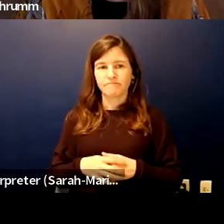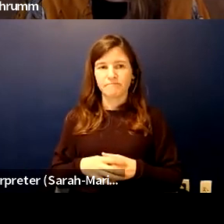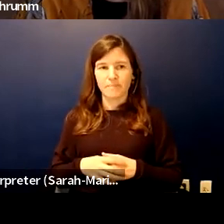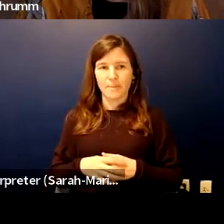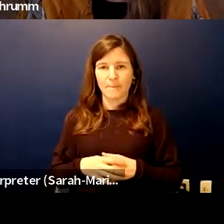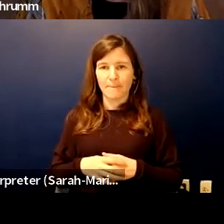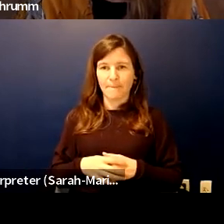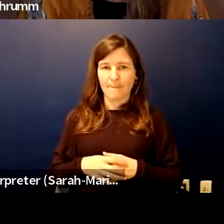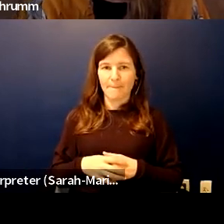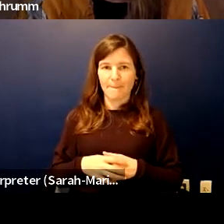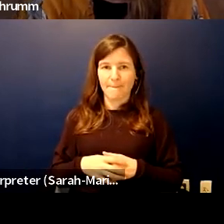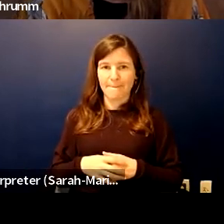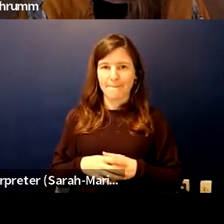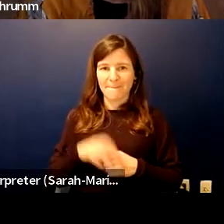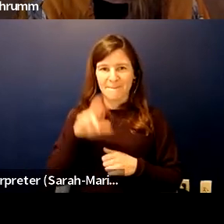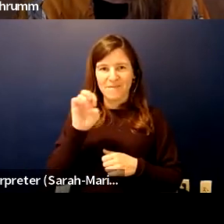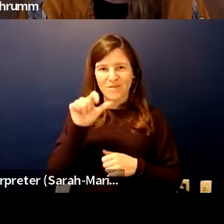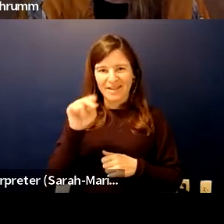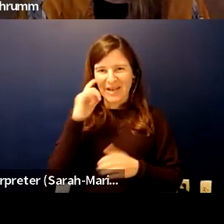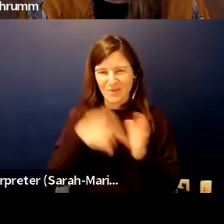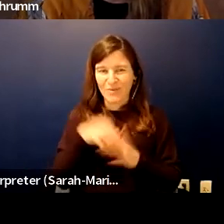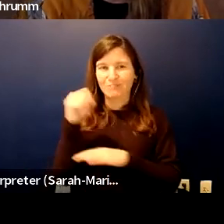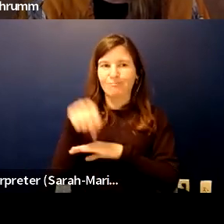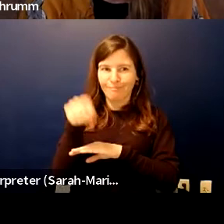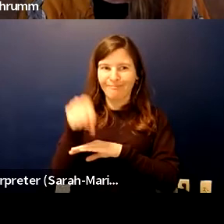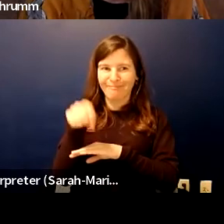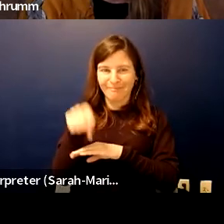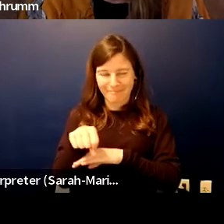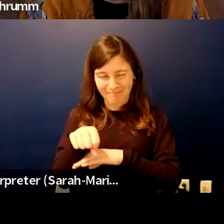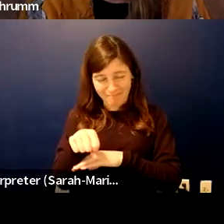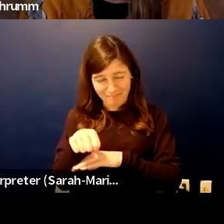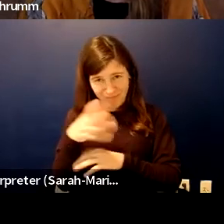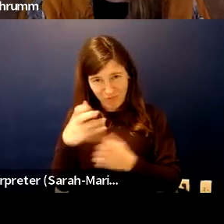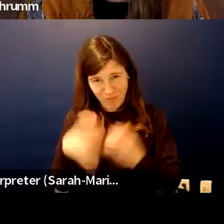Again, I saw a lot of head nodding. Did you have a thing to jump off from there?